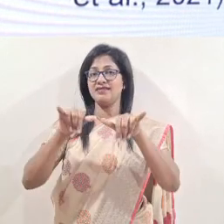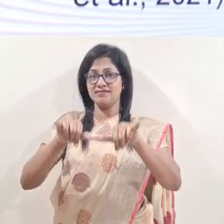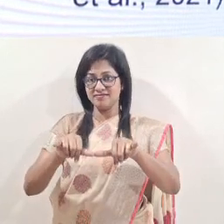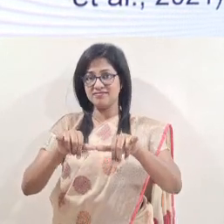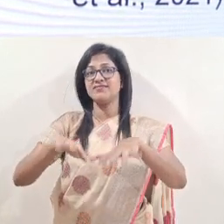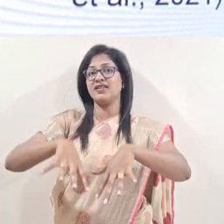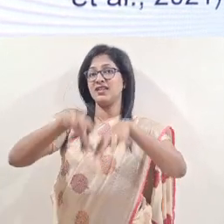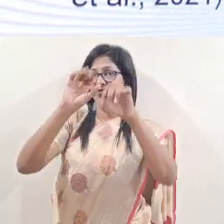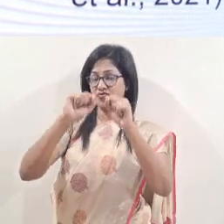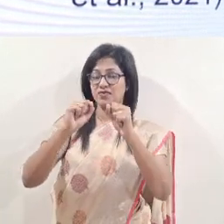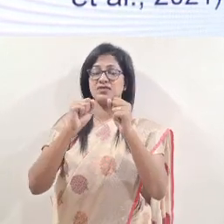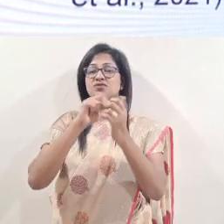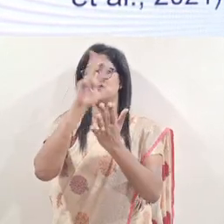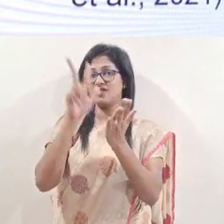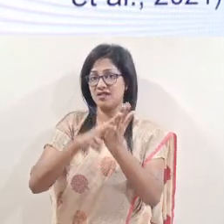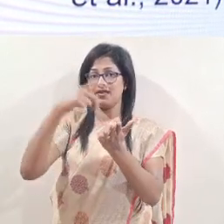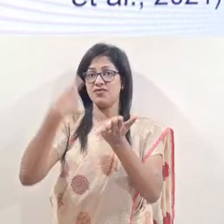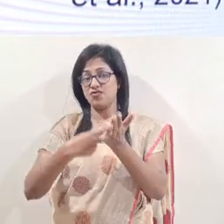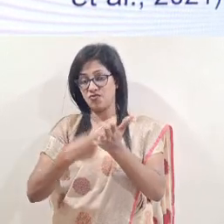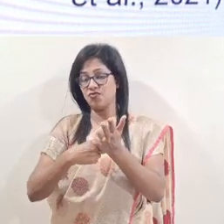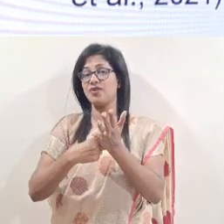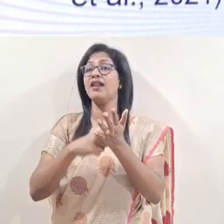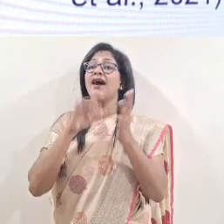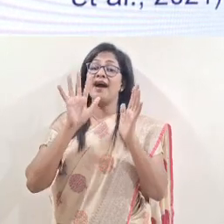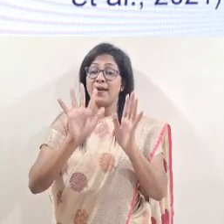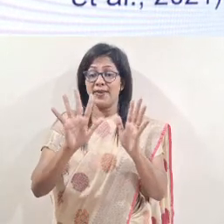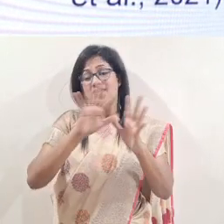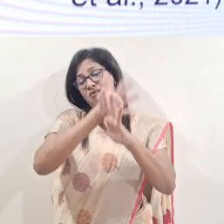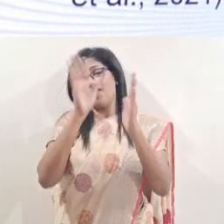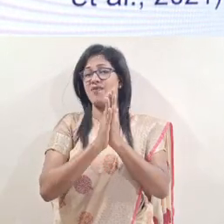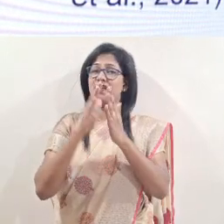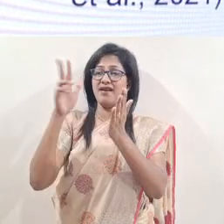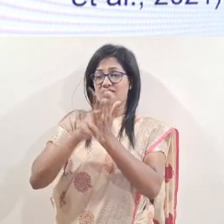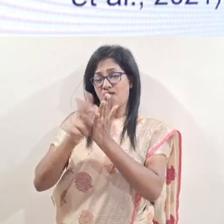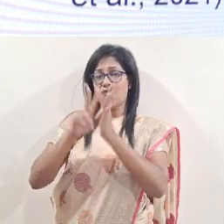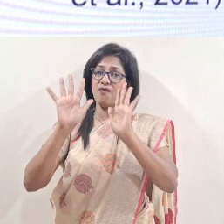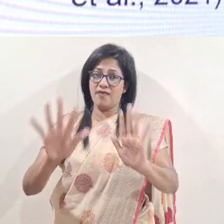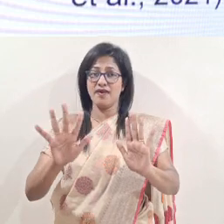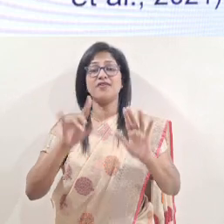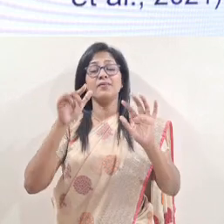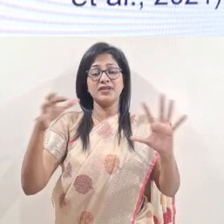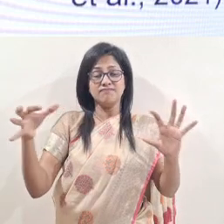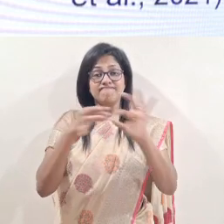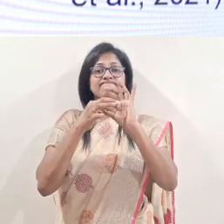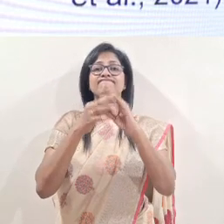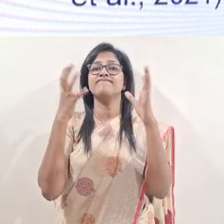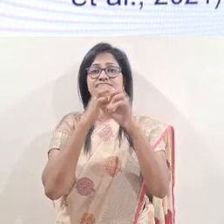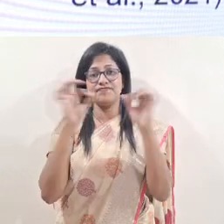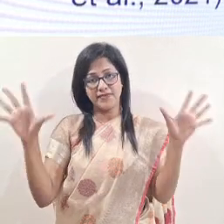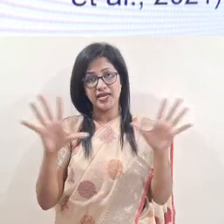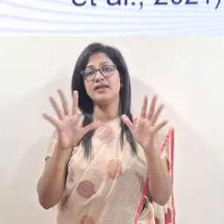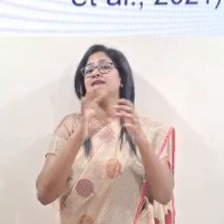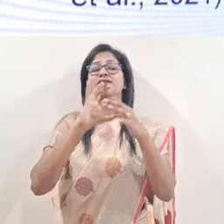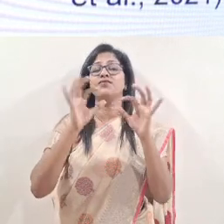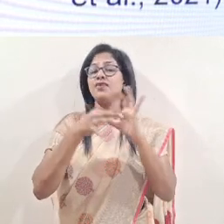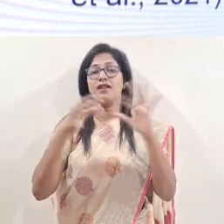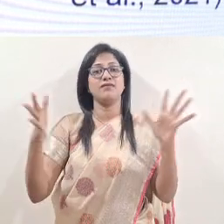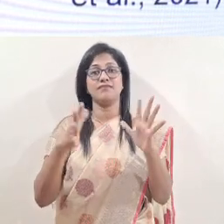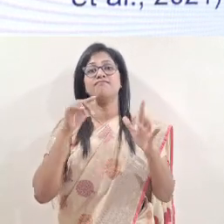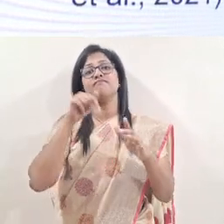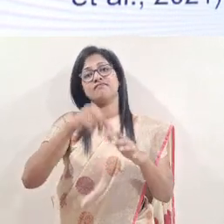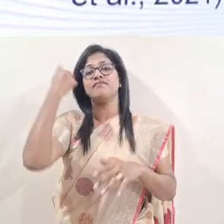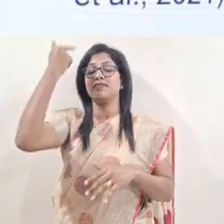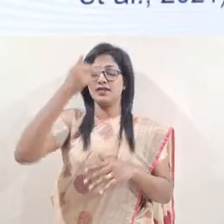acts and bylaws, but there is a missing linkage between the TOD concepts and these regulations. And hence, we would like to highlight that there is a need for an